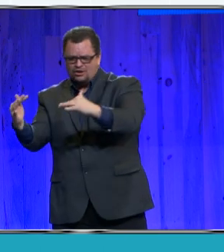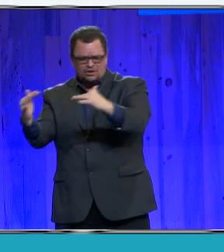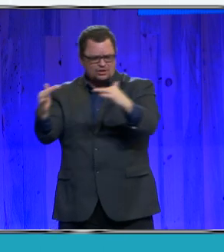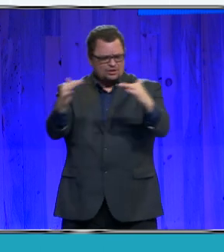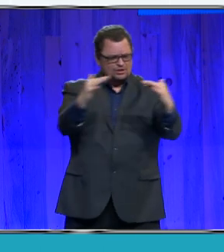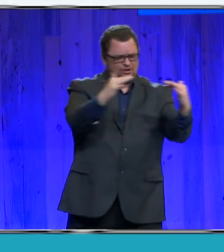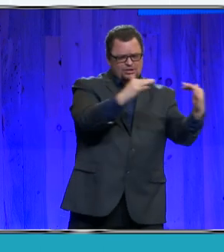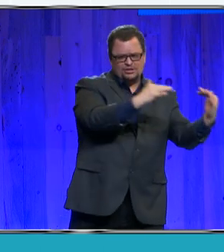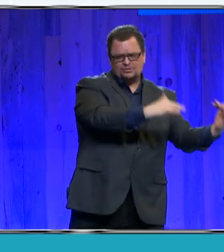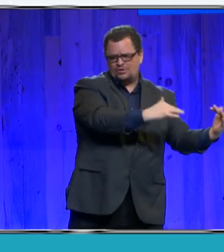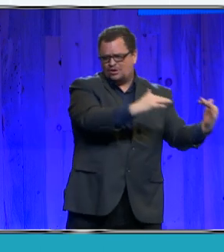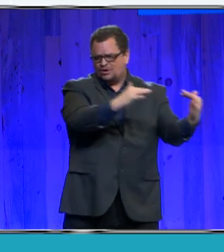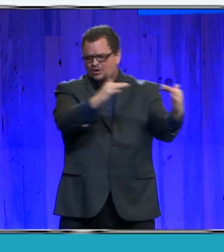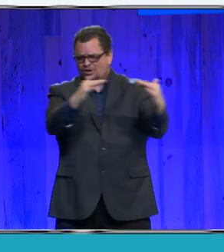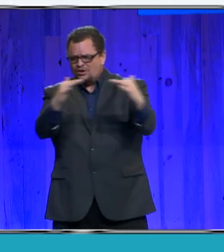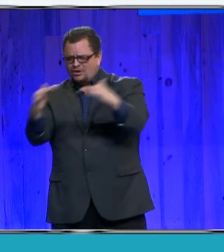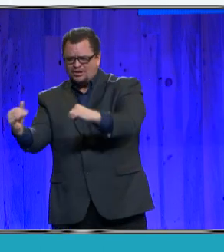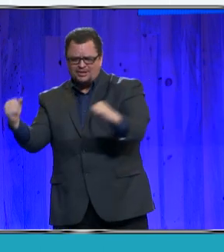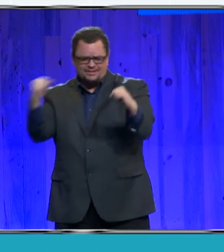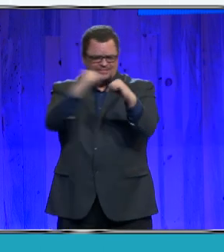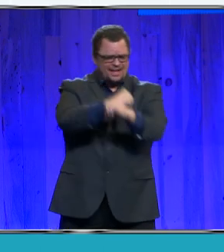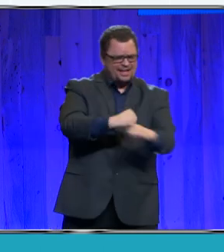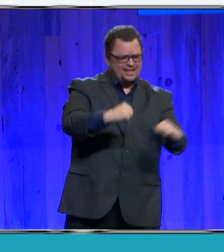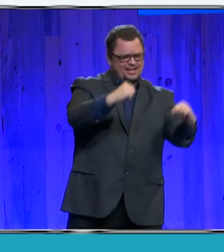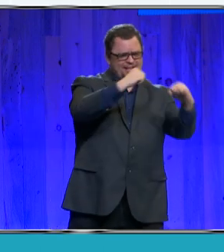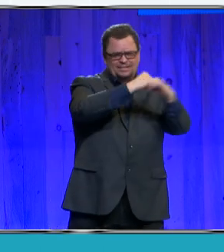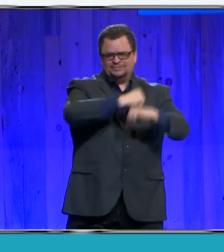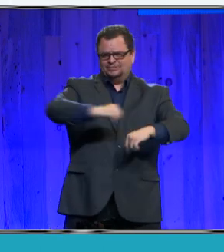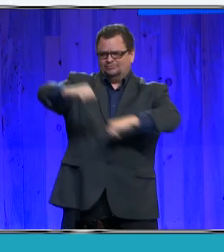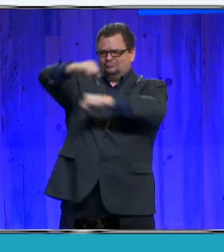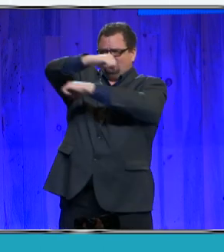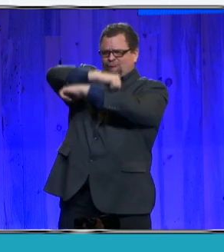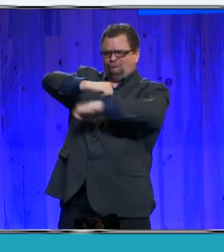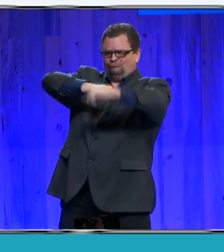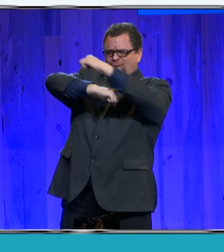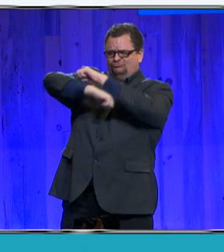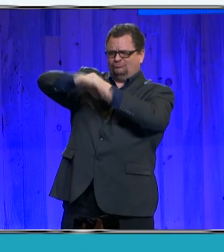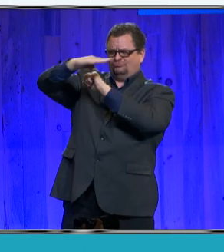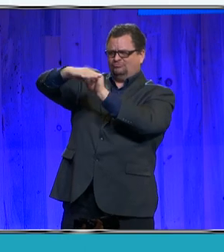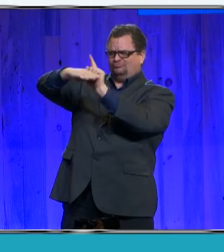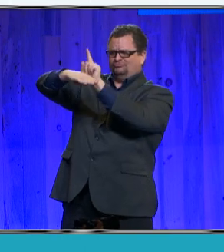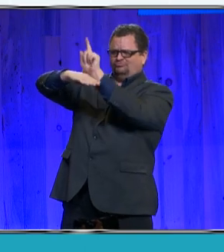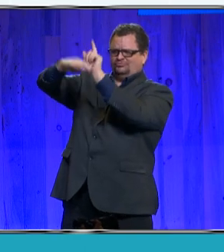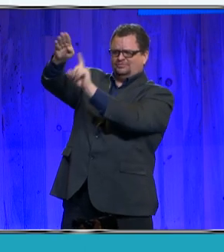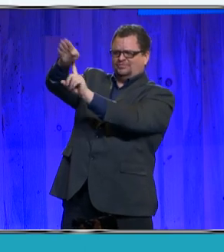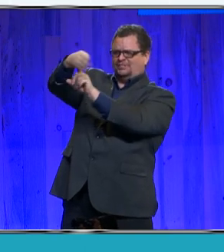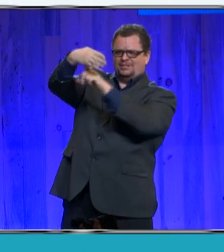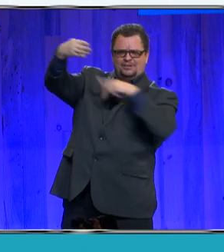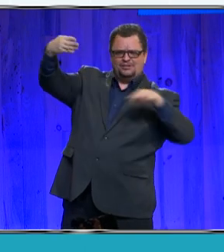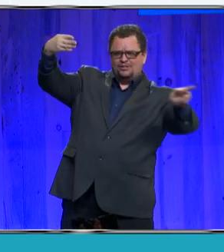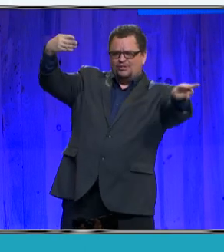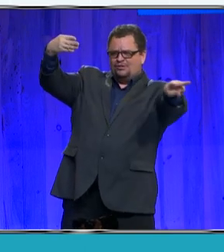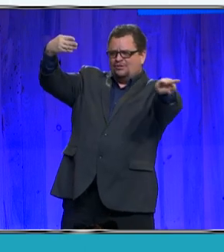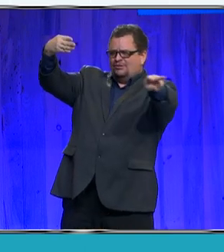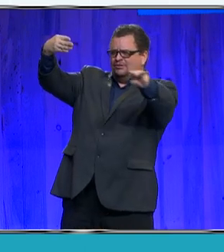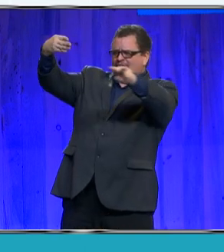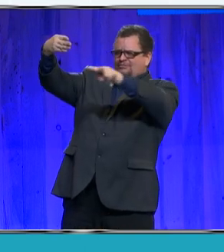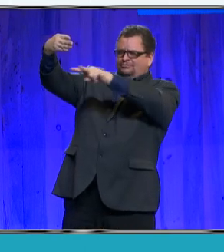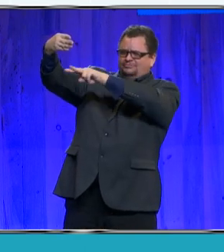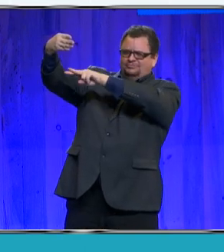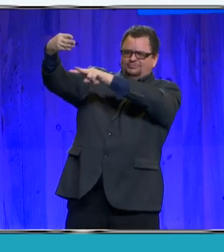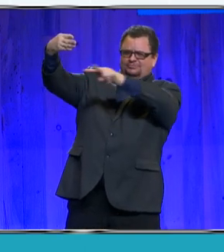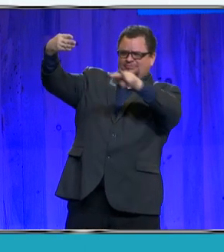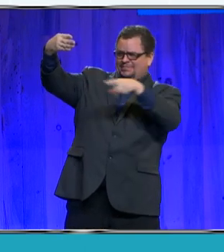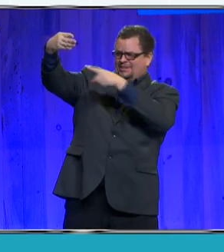o'er the ramparts we watched were so